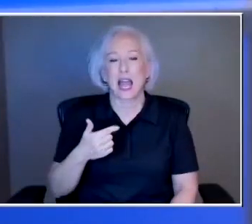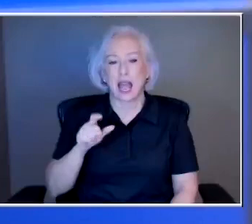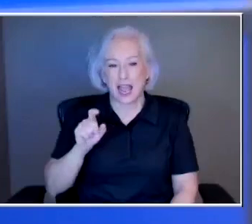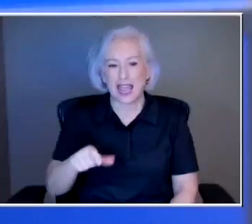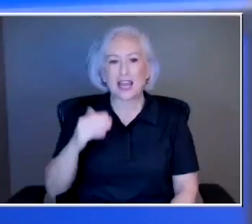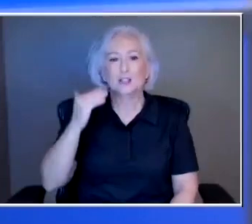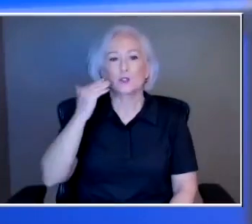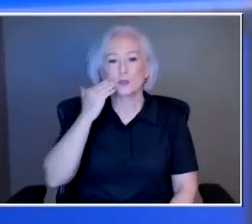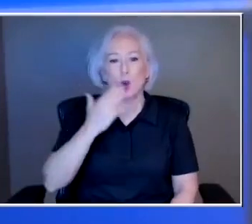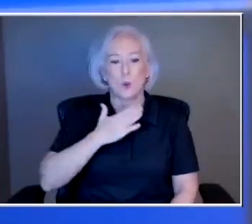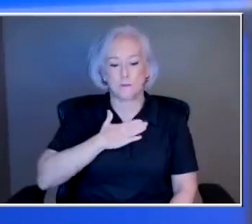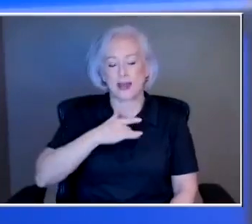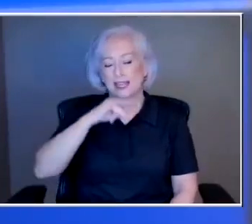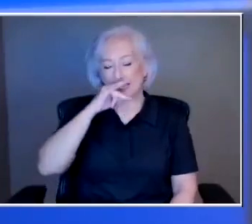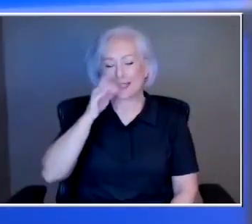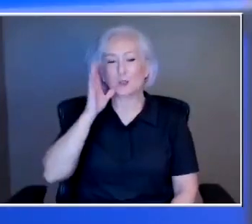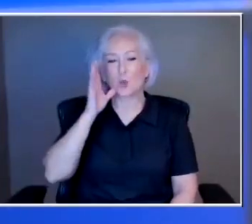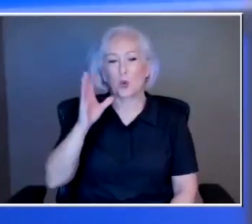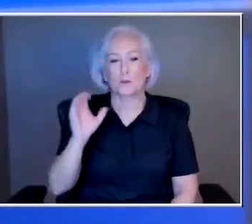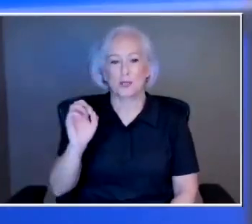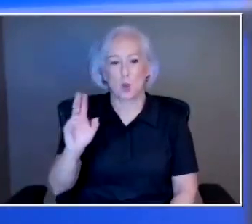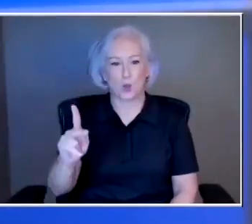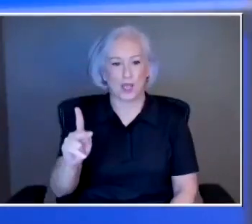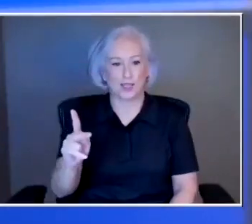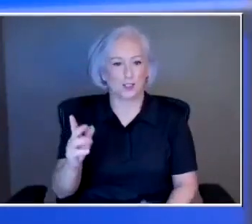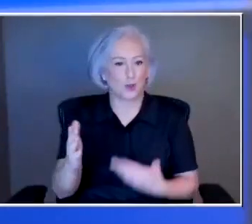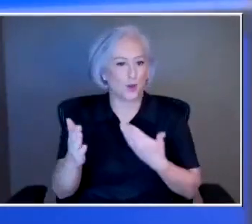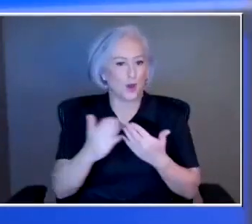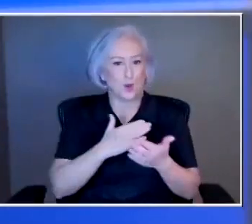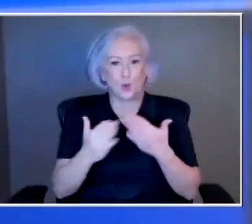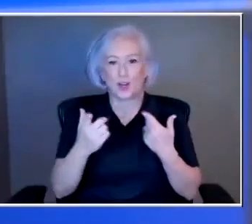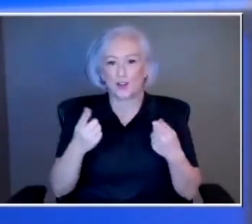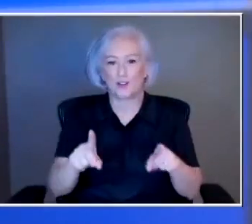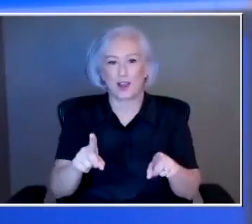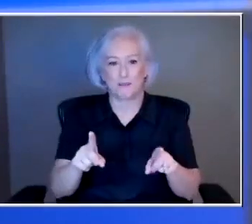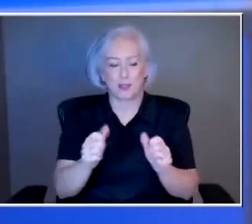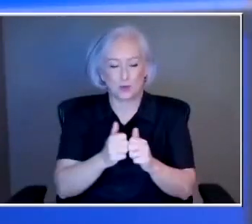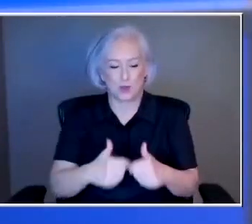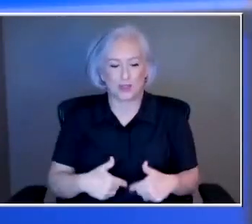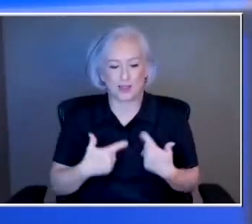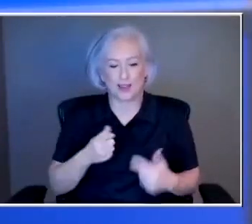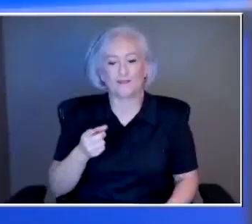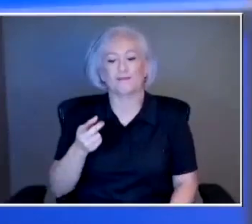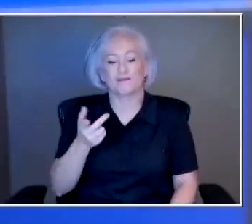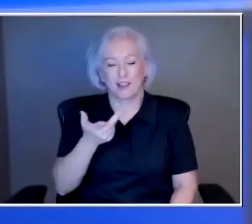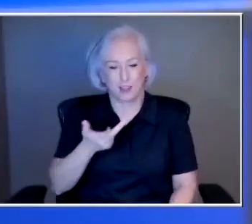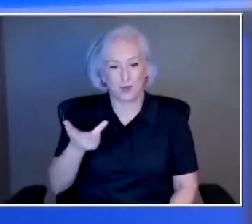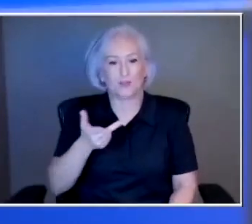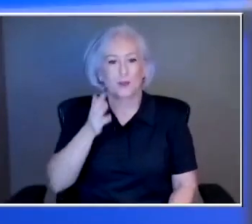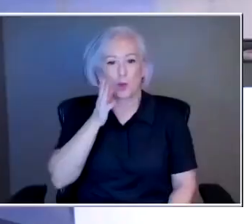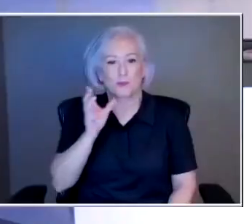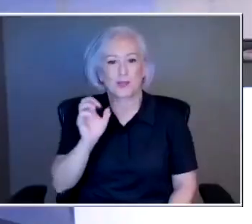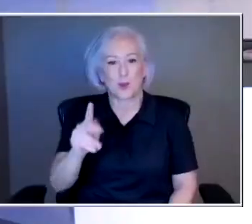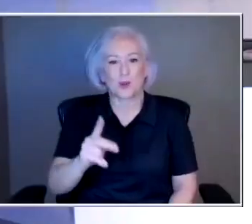okay. And if whatever happened in life, they were going to be okay. So what do you mean by that?